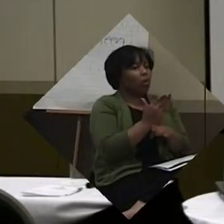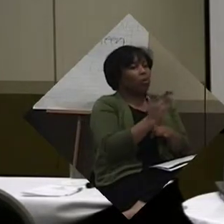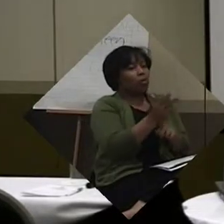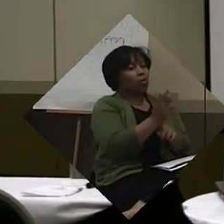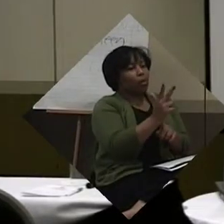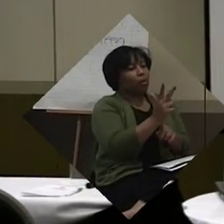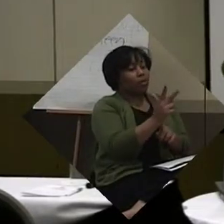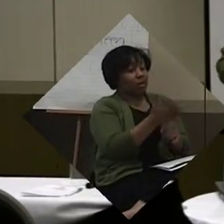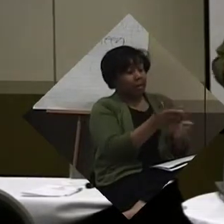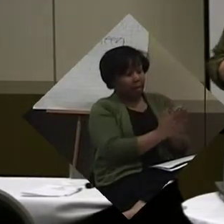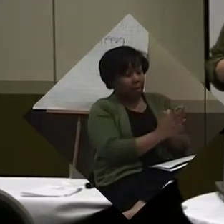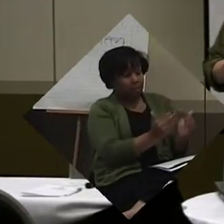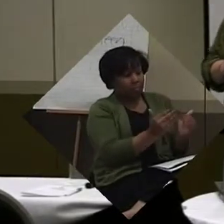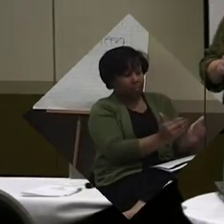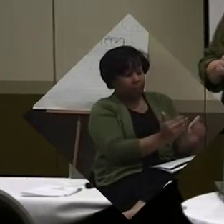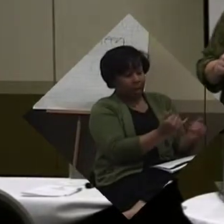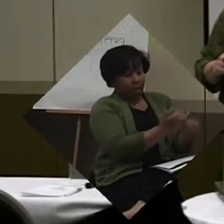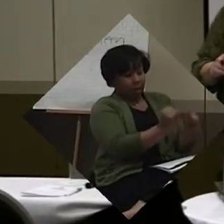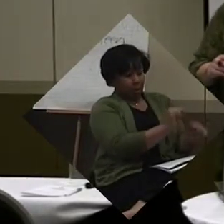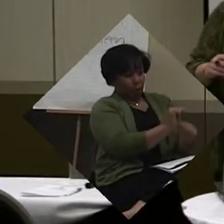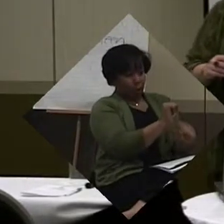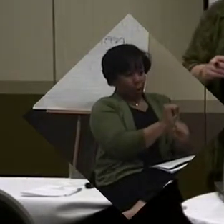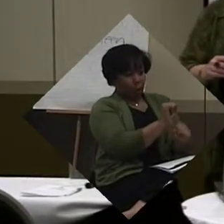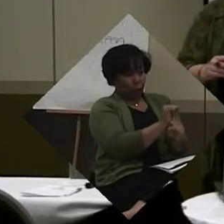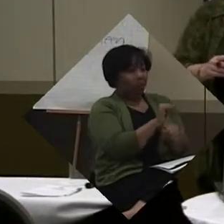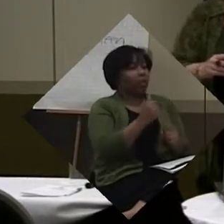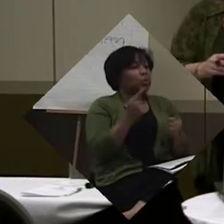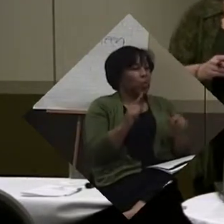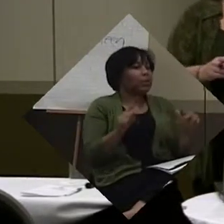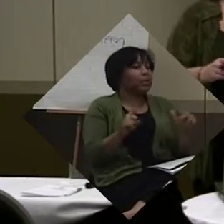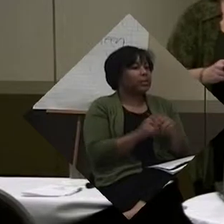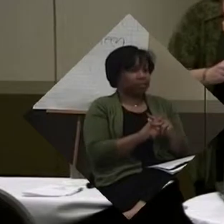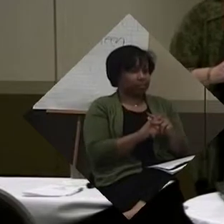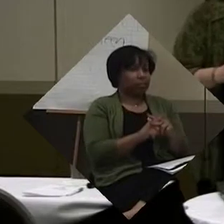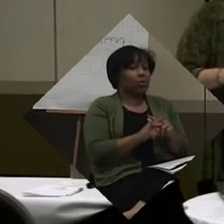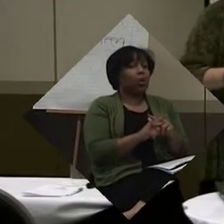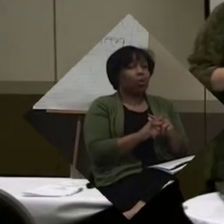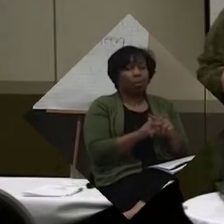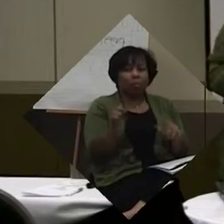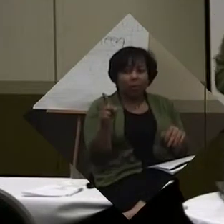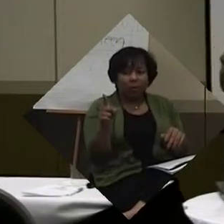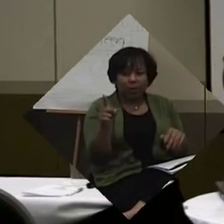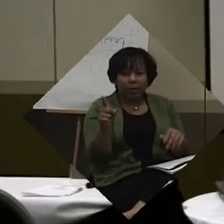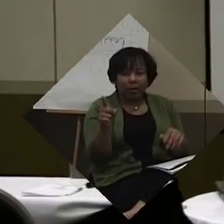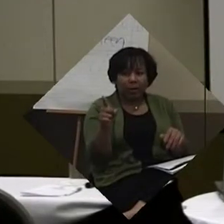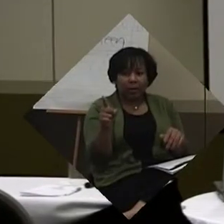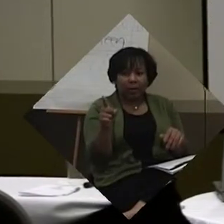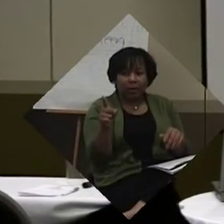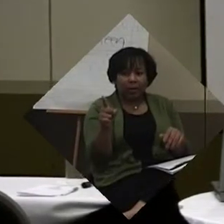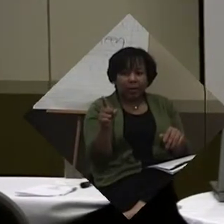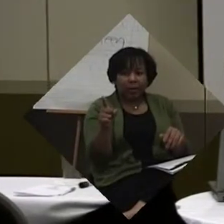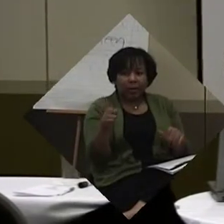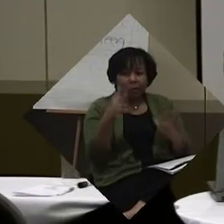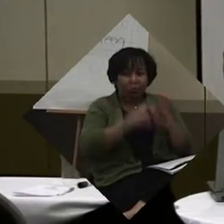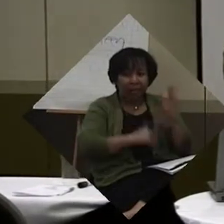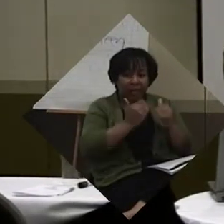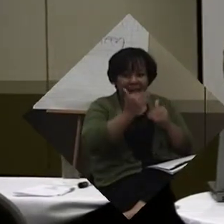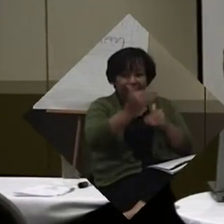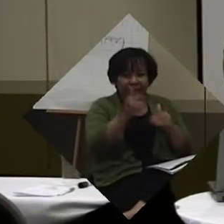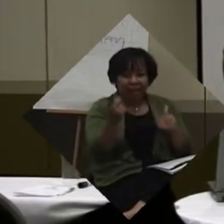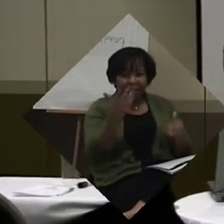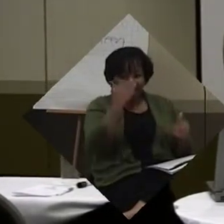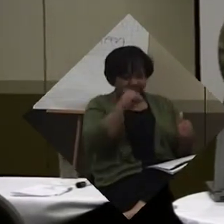minutes of being asked to do independent work. Okay, so, pardon? Is that from reading ahead too? Yeah, it